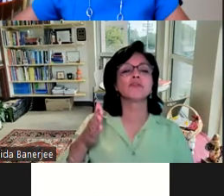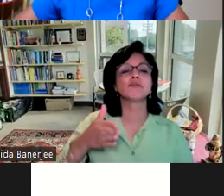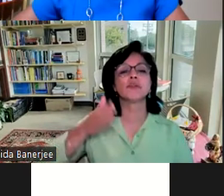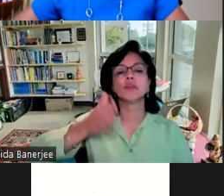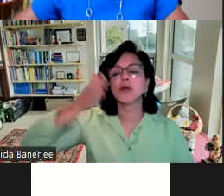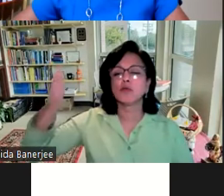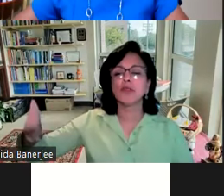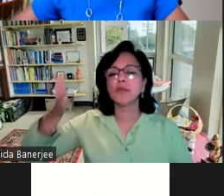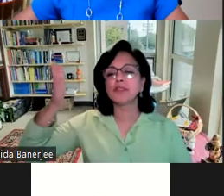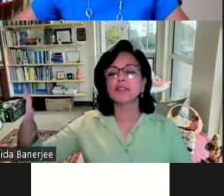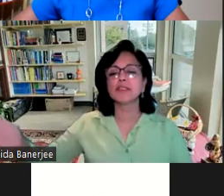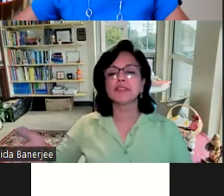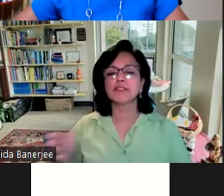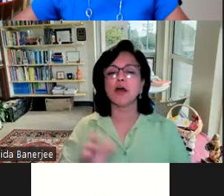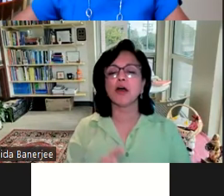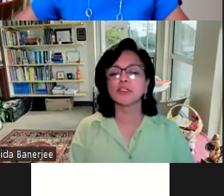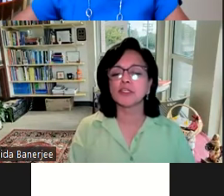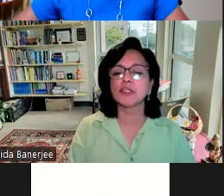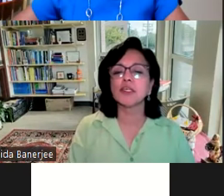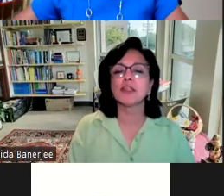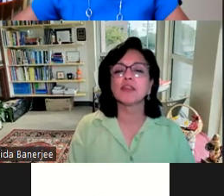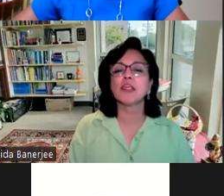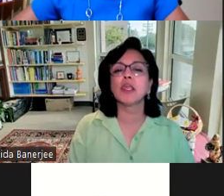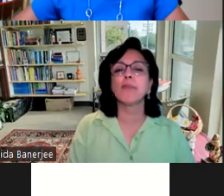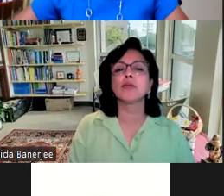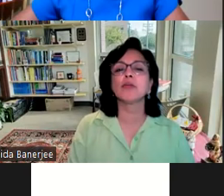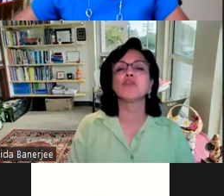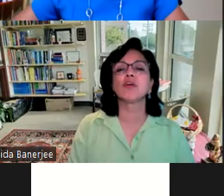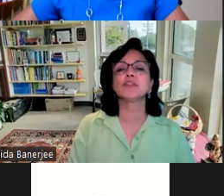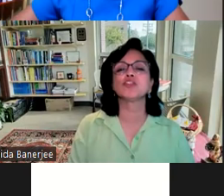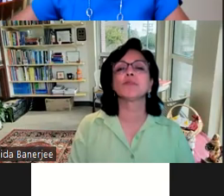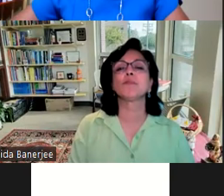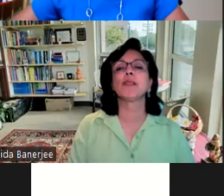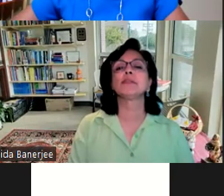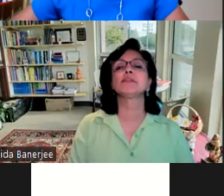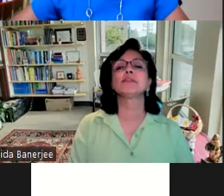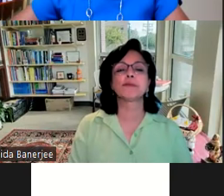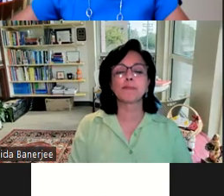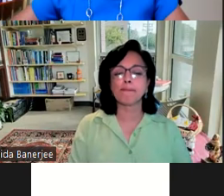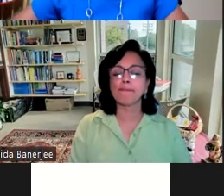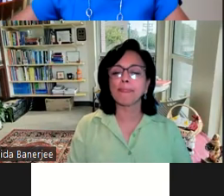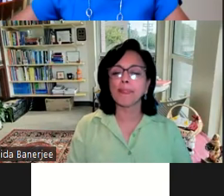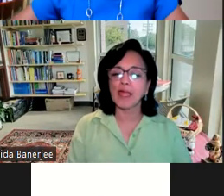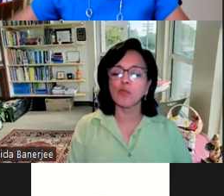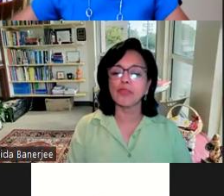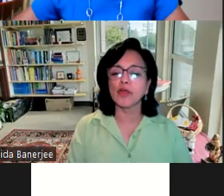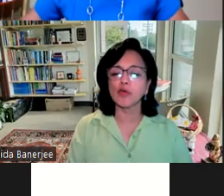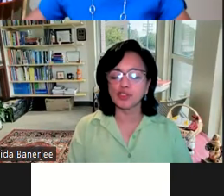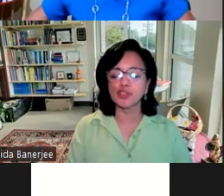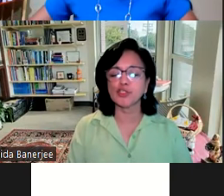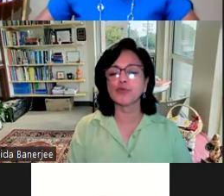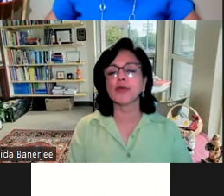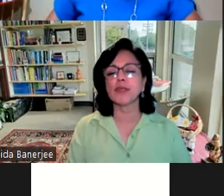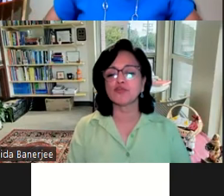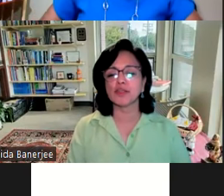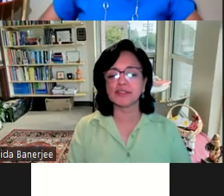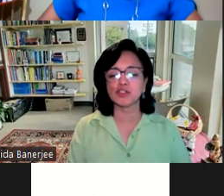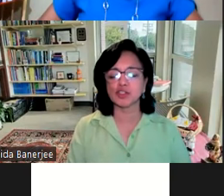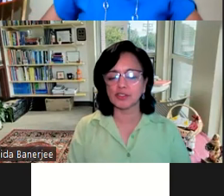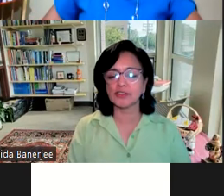turns 15, we immediately start thinking about their transition plans and what they're going to do